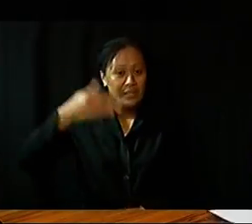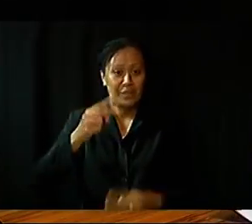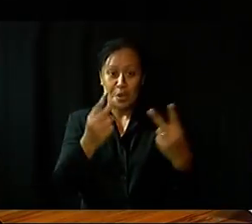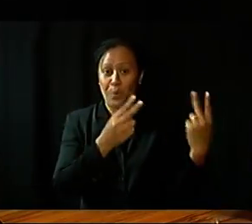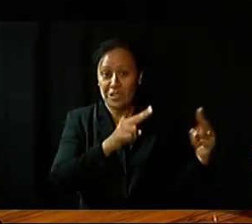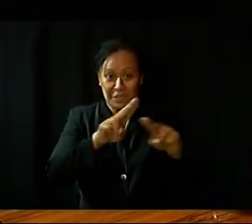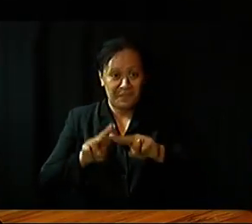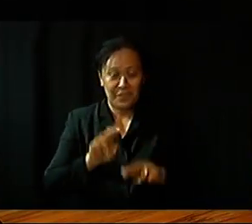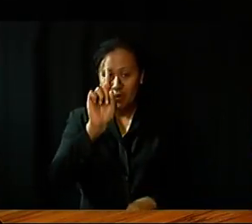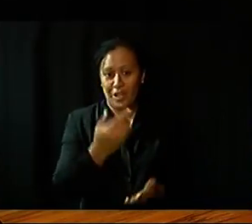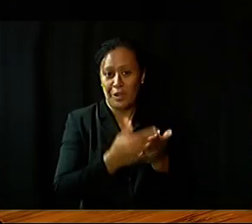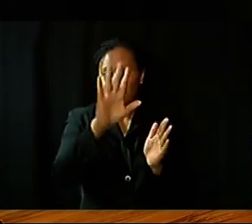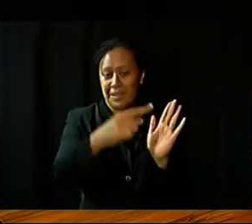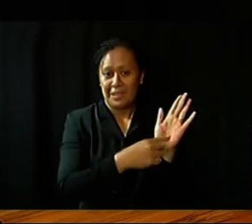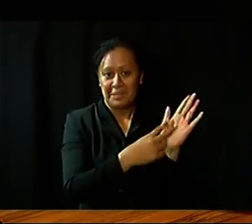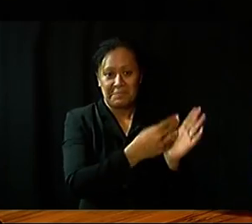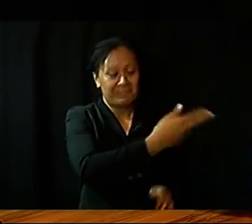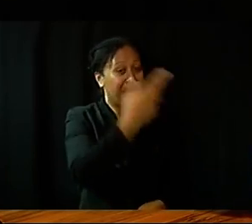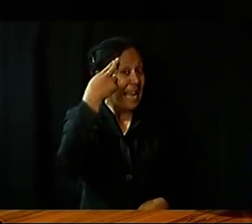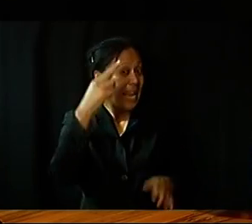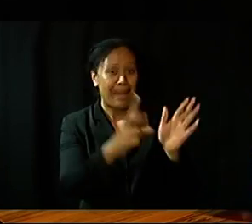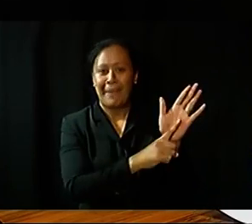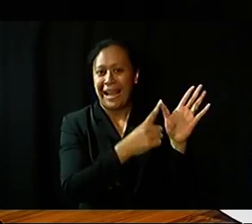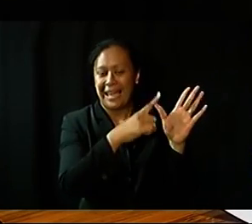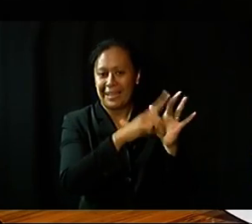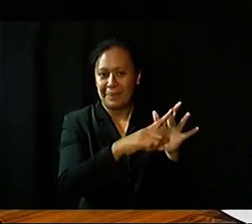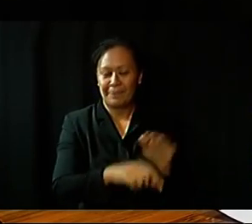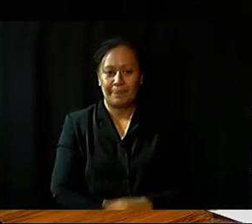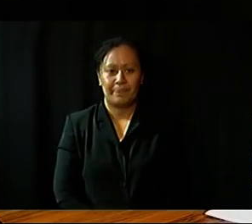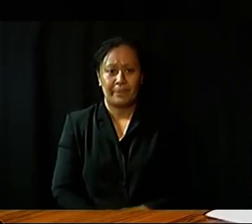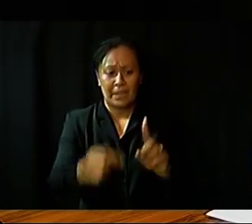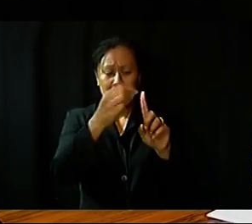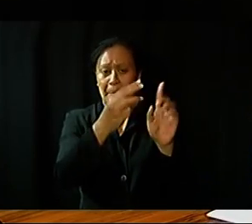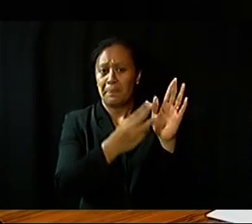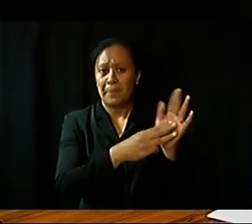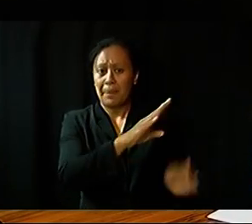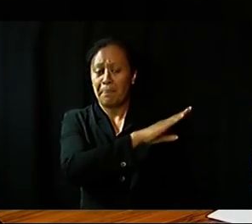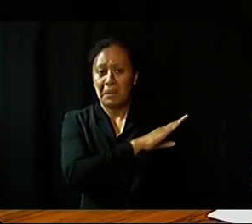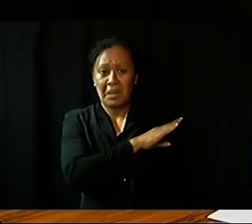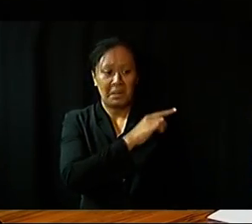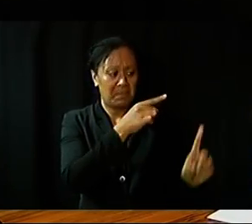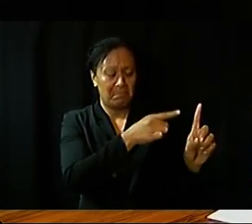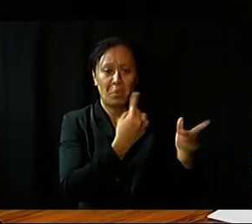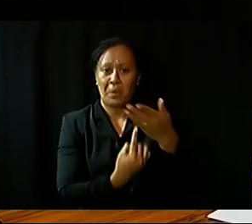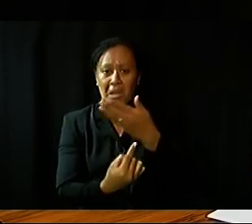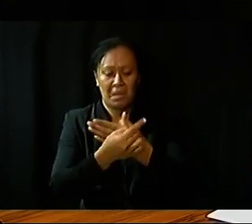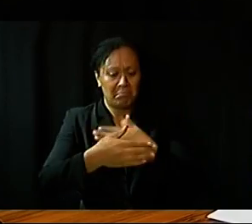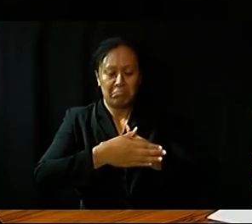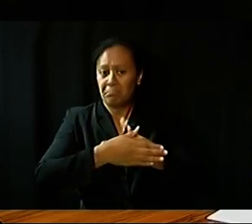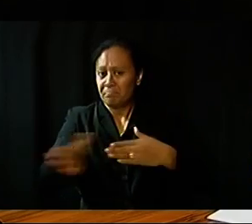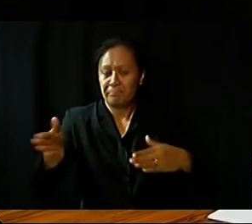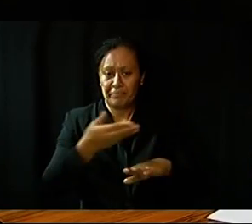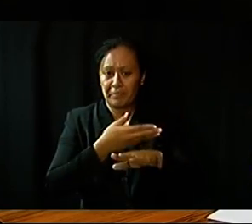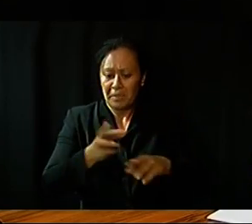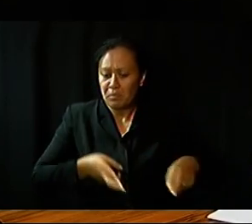Good evening, you're watching Fiji Today on my TV. I'm Laisia Sakumbo. Fiji Prime Minister Commodore Vorenge Bainimarama